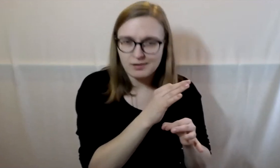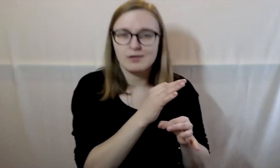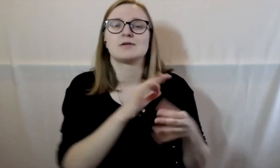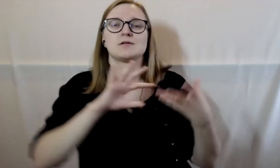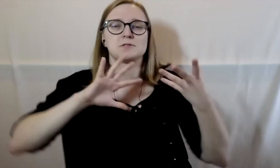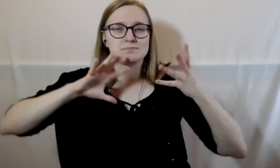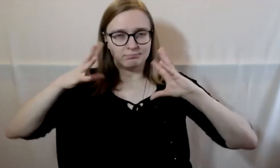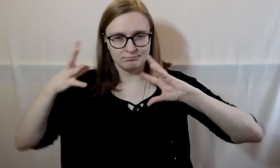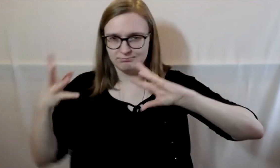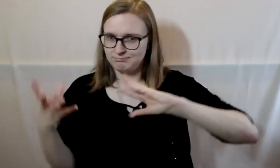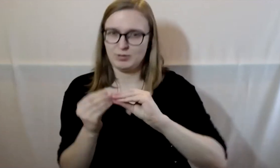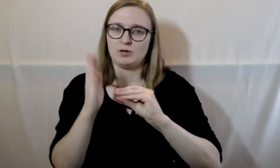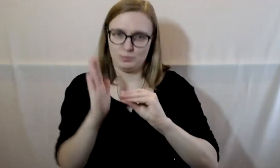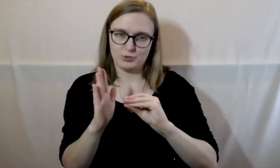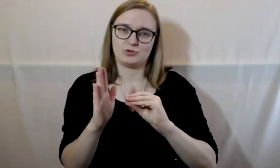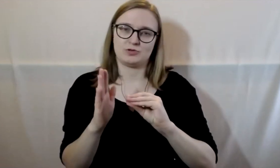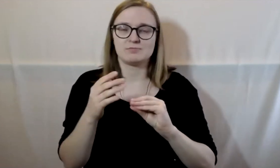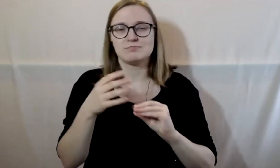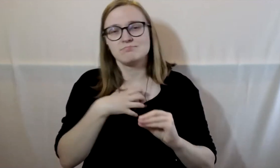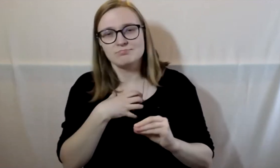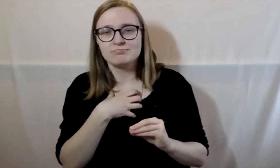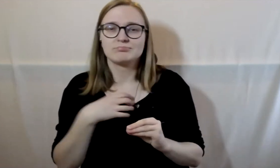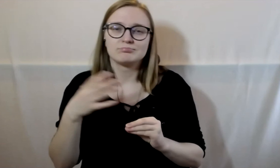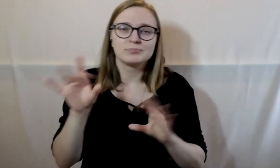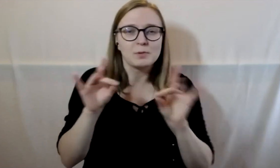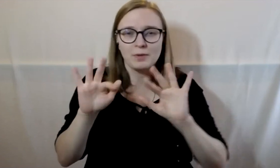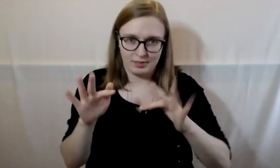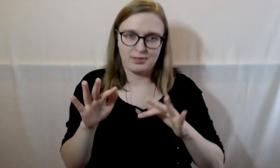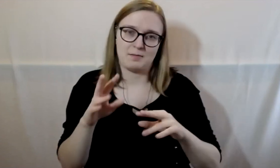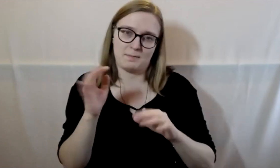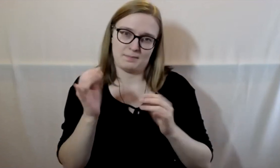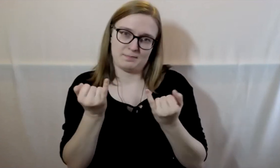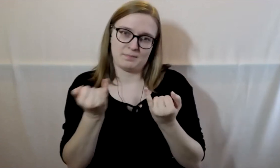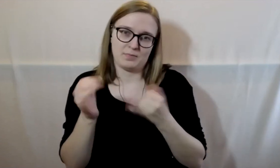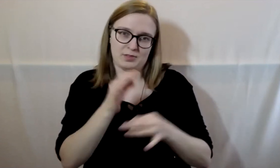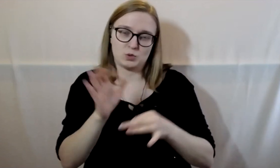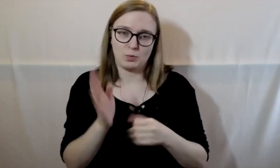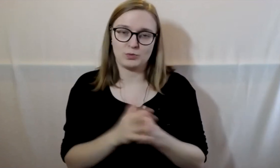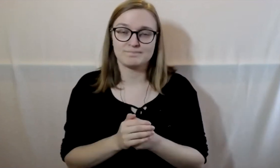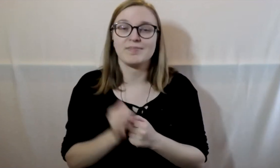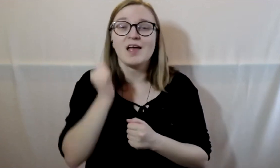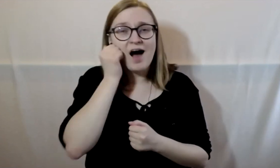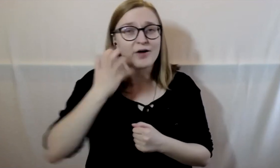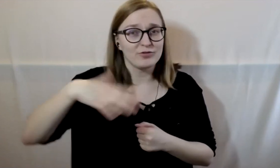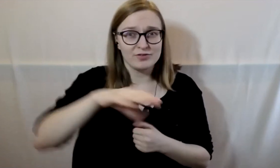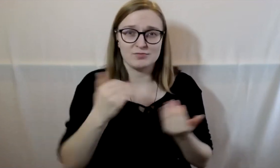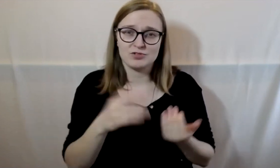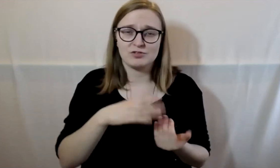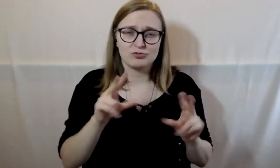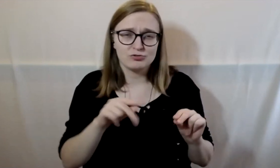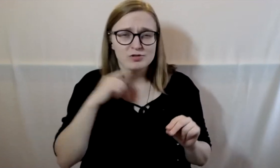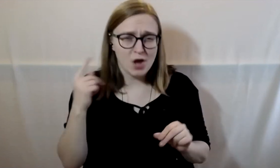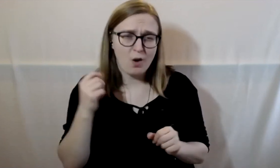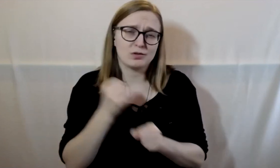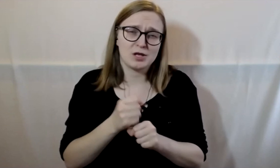these 4 days. Thank you for another fabulous day. You've all worked very hard. And I've